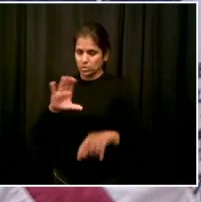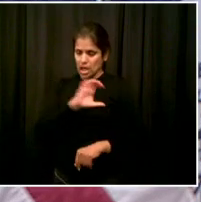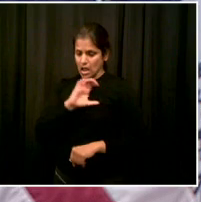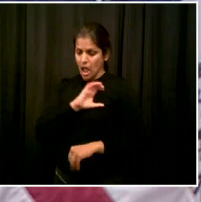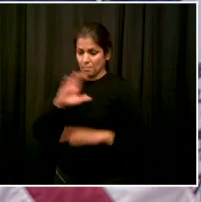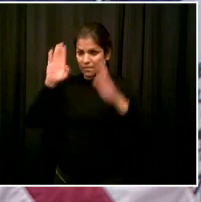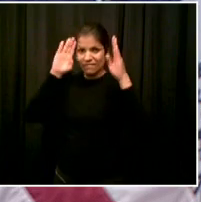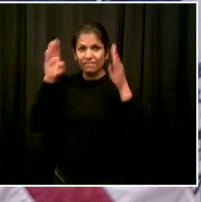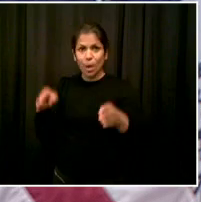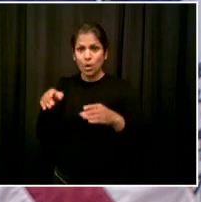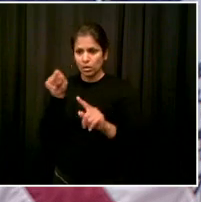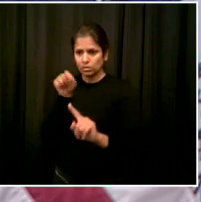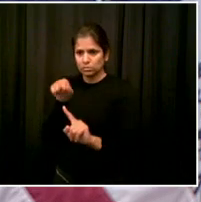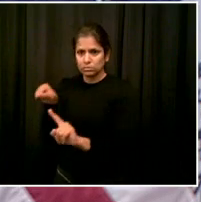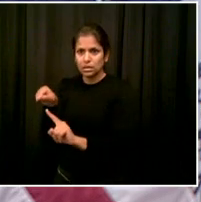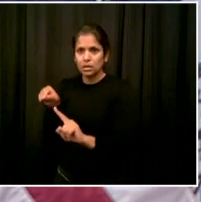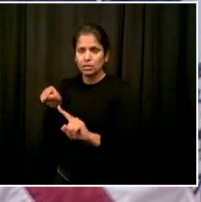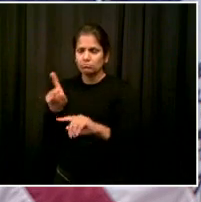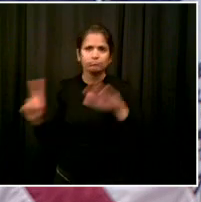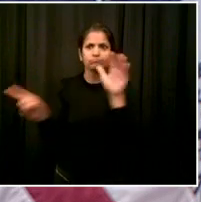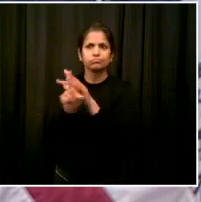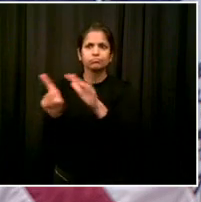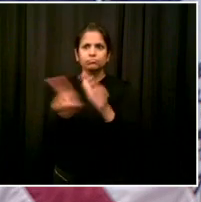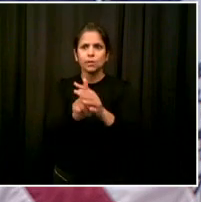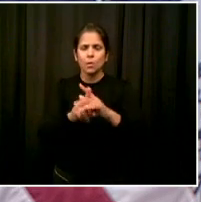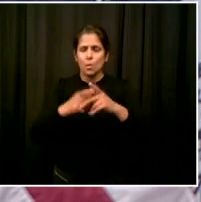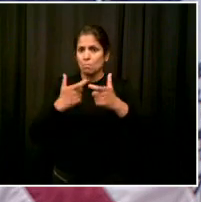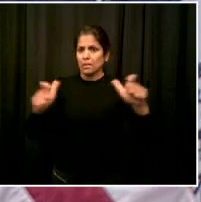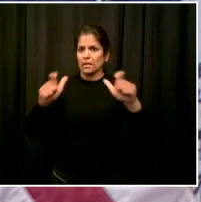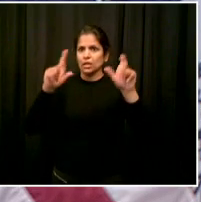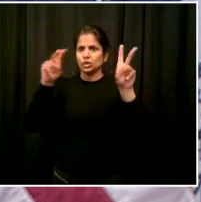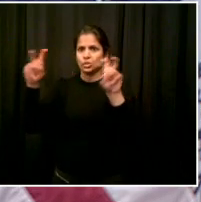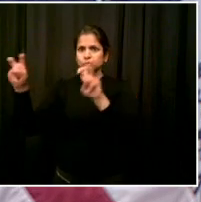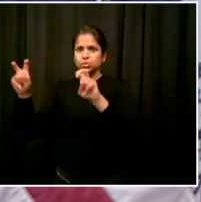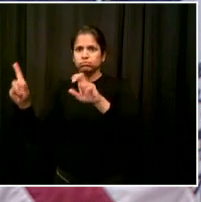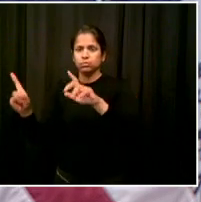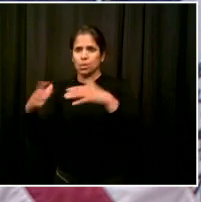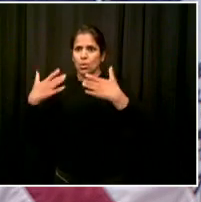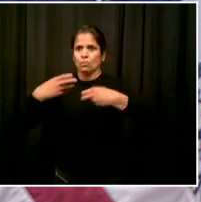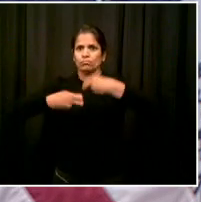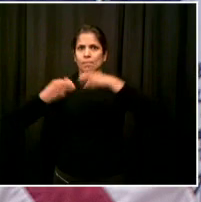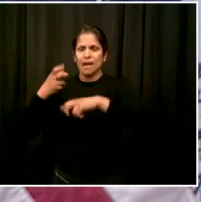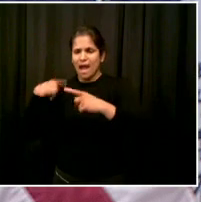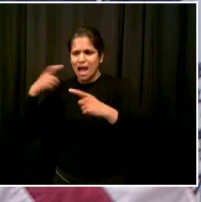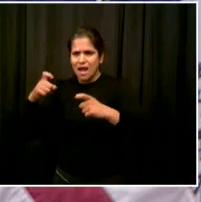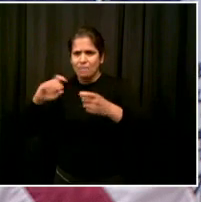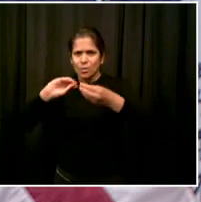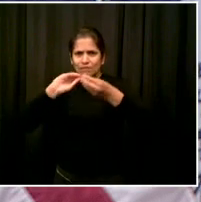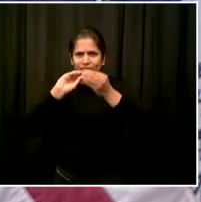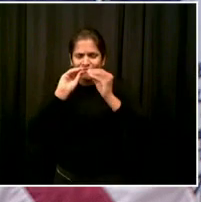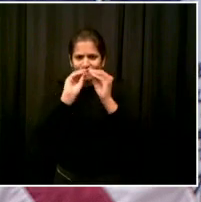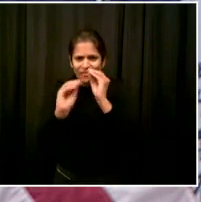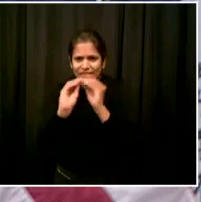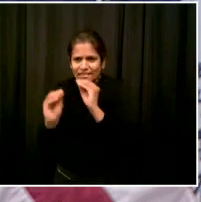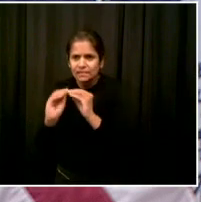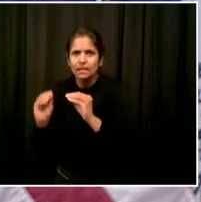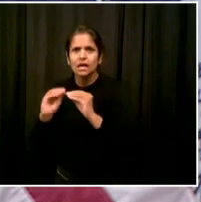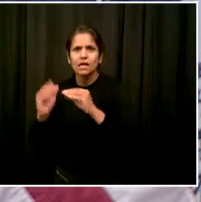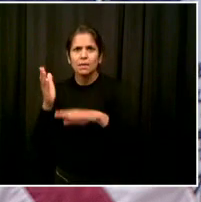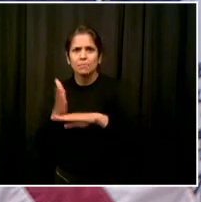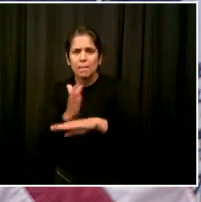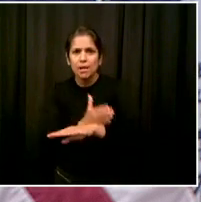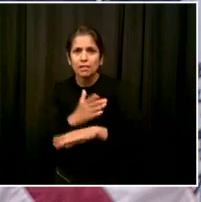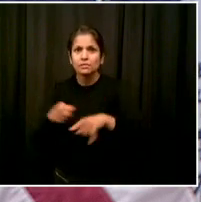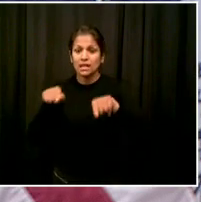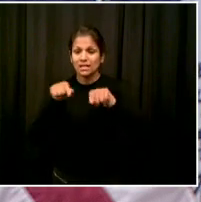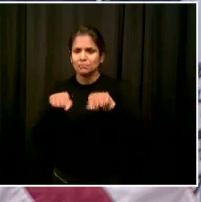them focused on the most fundamental issues of public safety. So I am concerned first and foremost about addressing the shootings